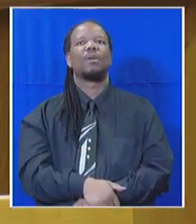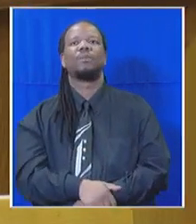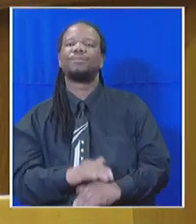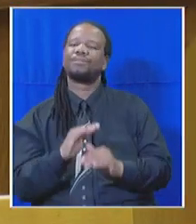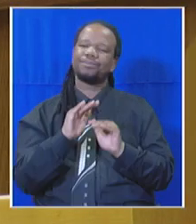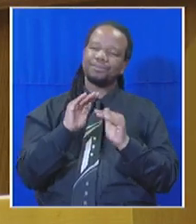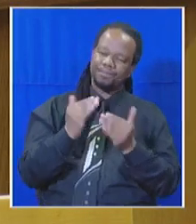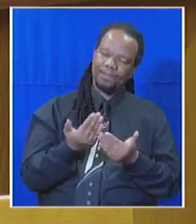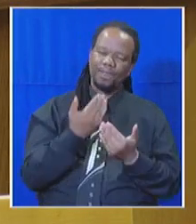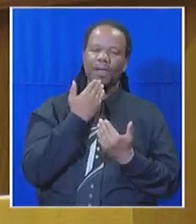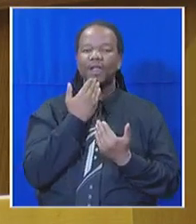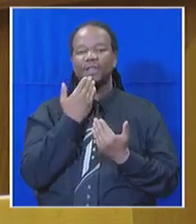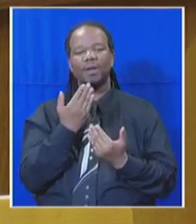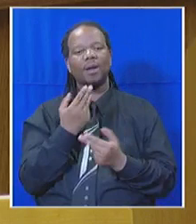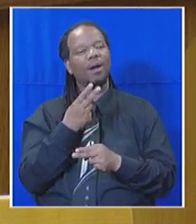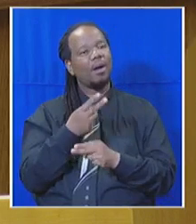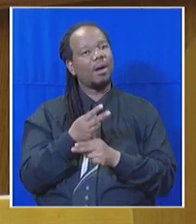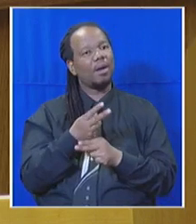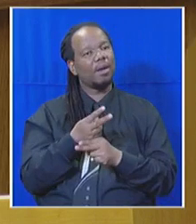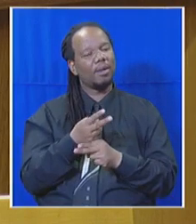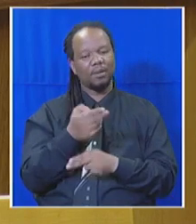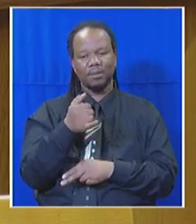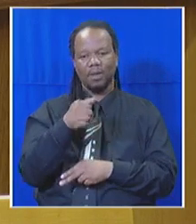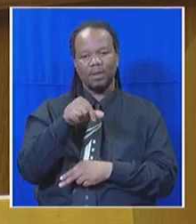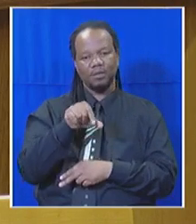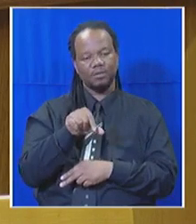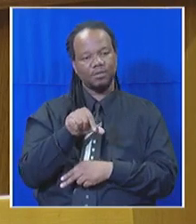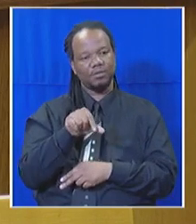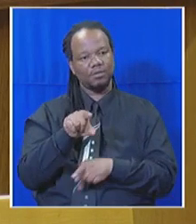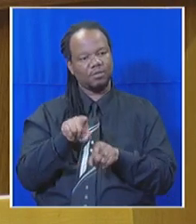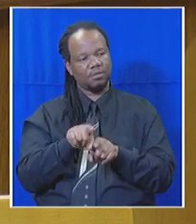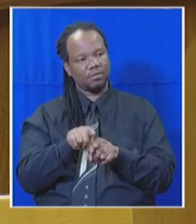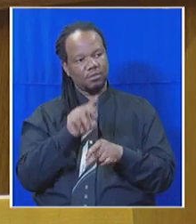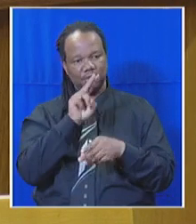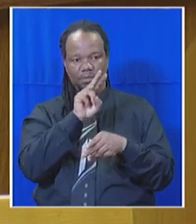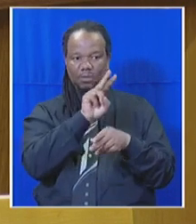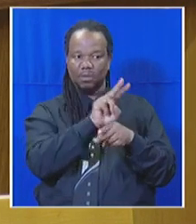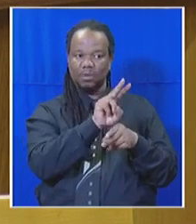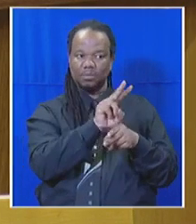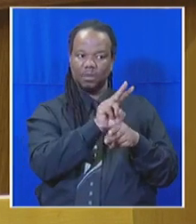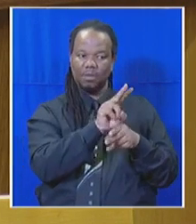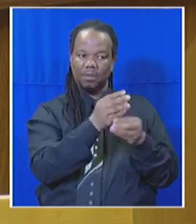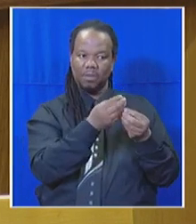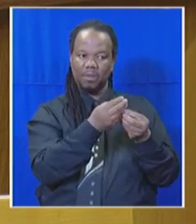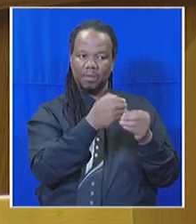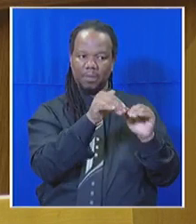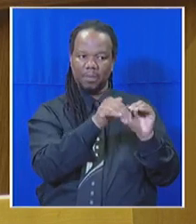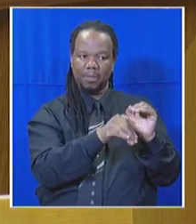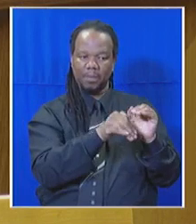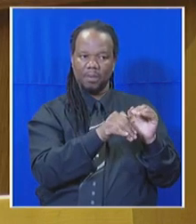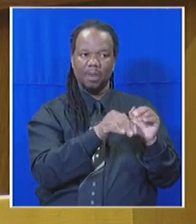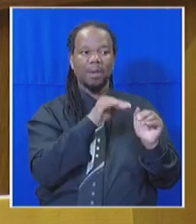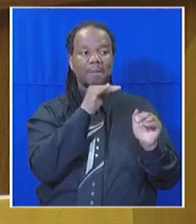Thank you. Once again, the Auditor General observed a stagnation in respect of the audit